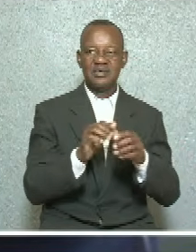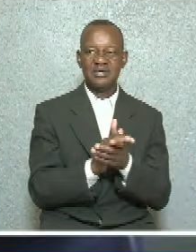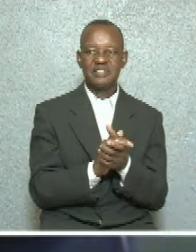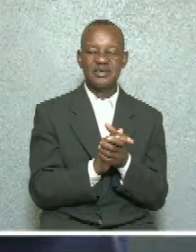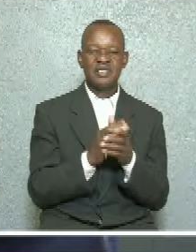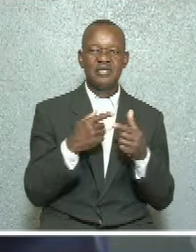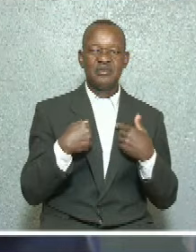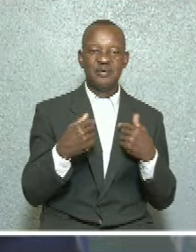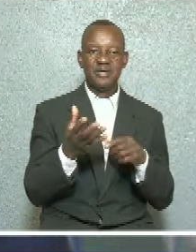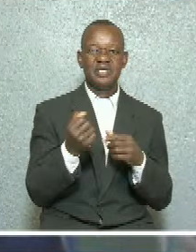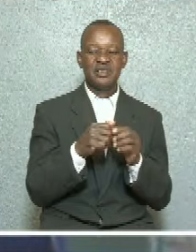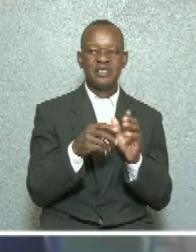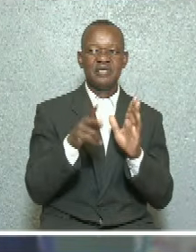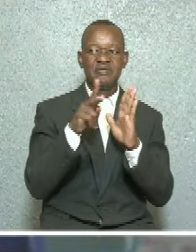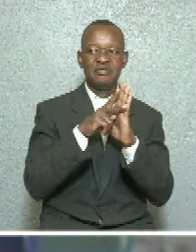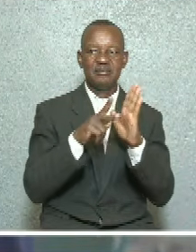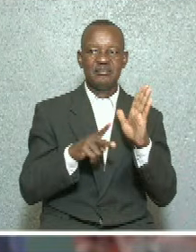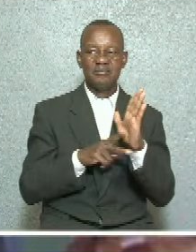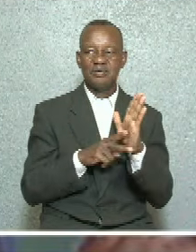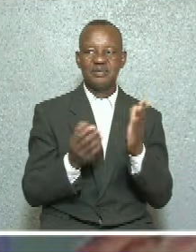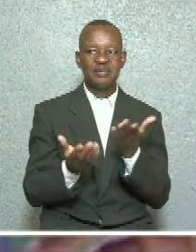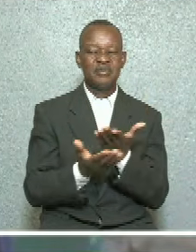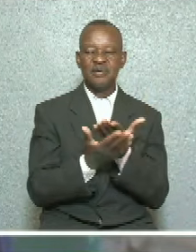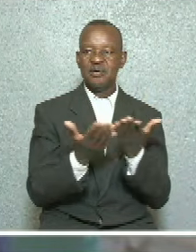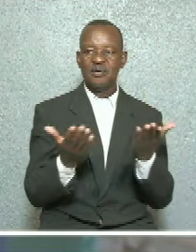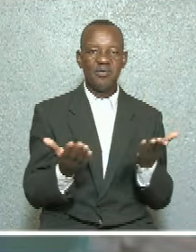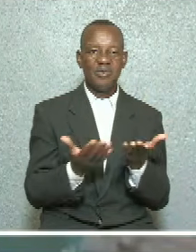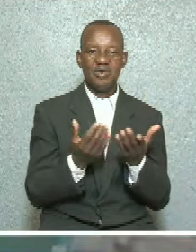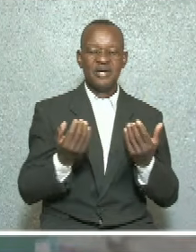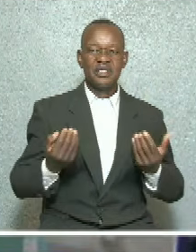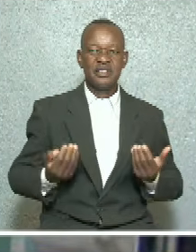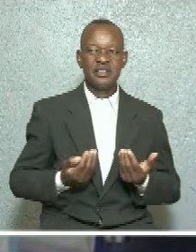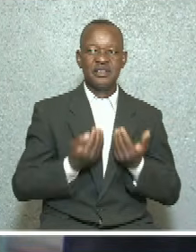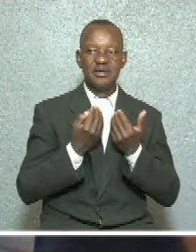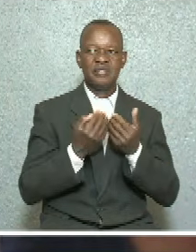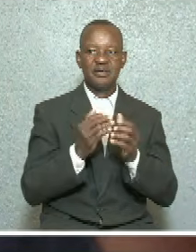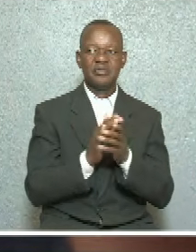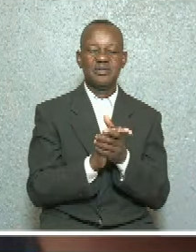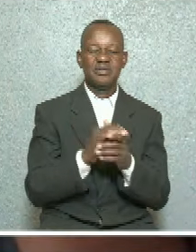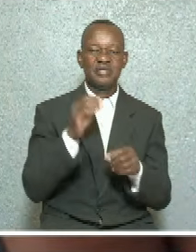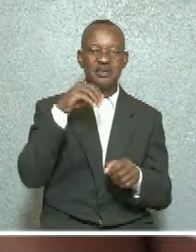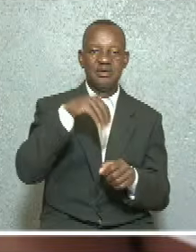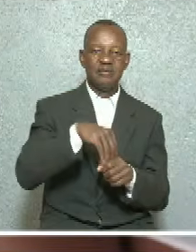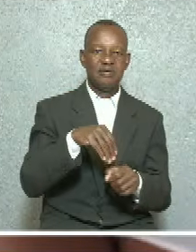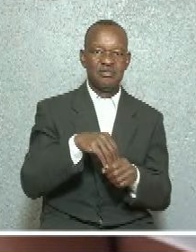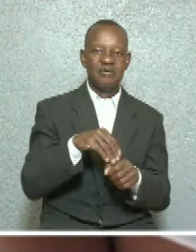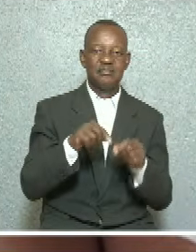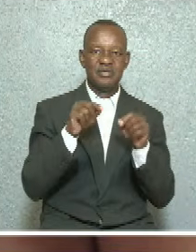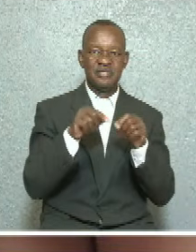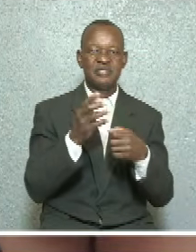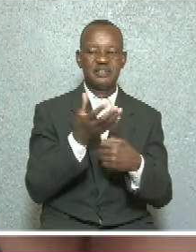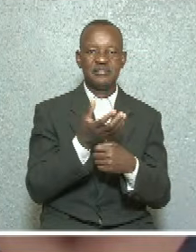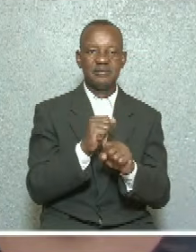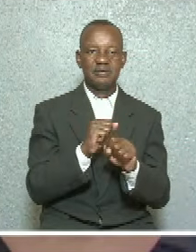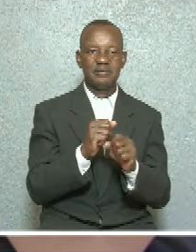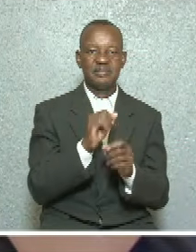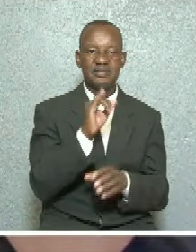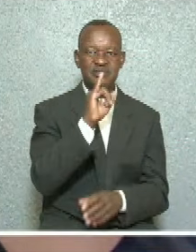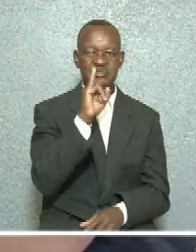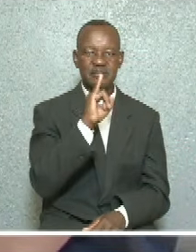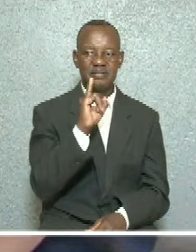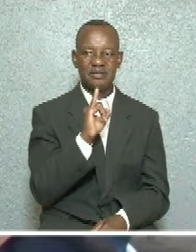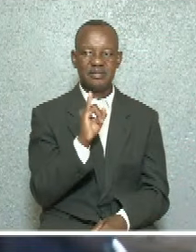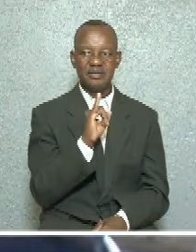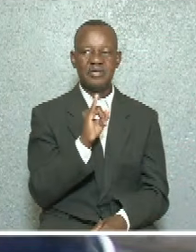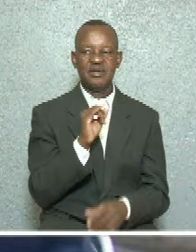program whereby the learners here at Physically Active Youth build these very robots you see in front of you. So we teach them